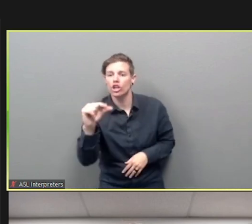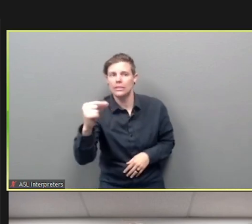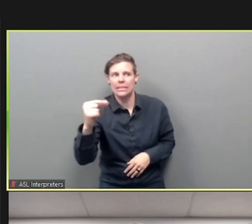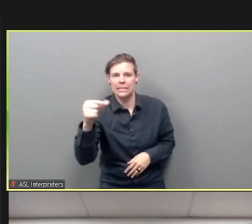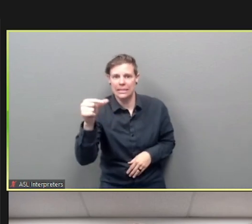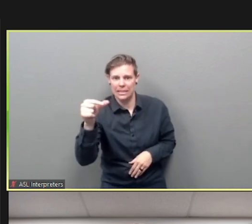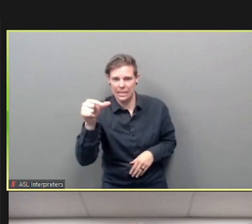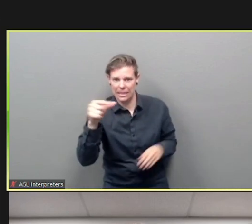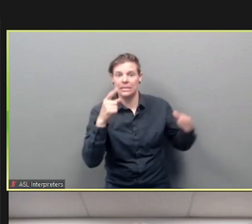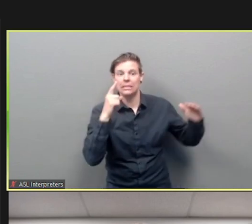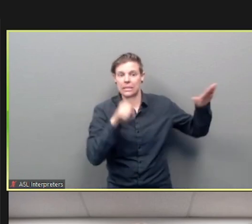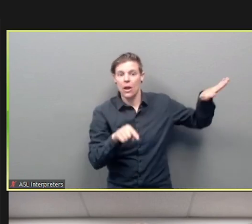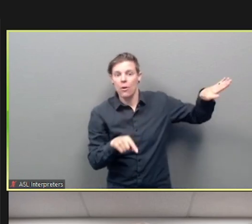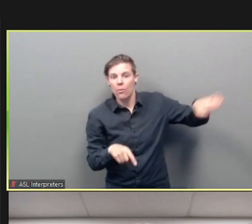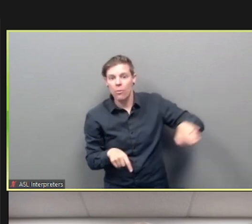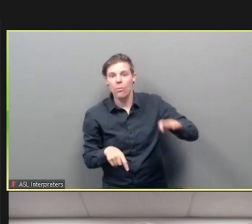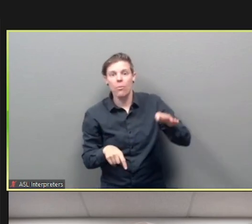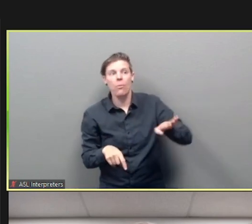is the